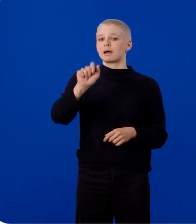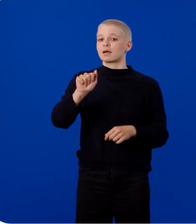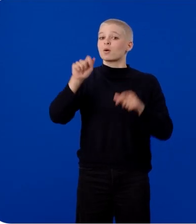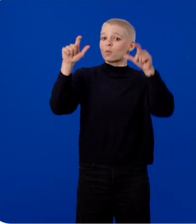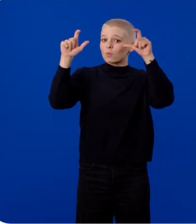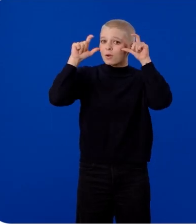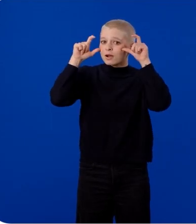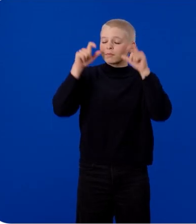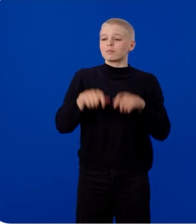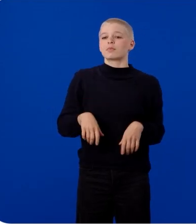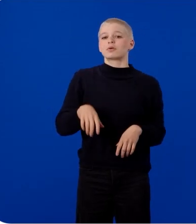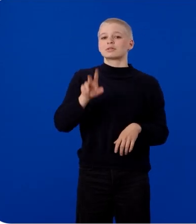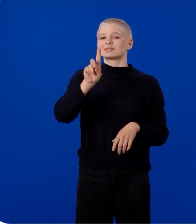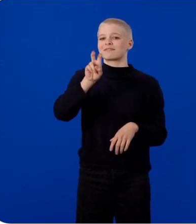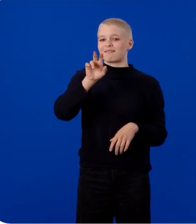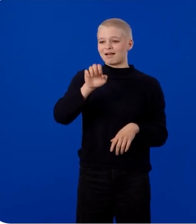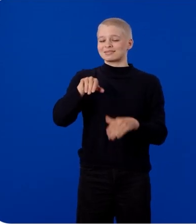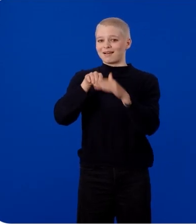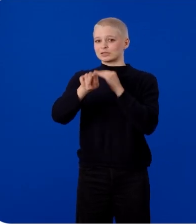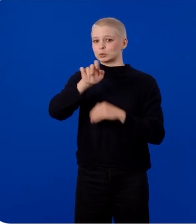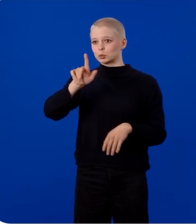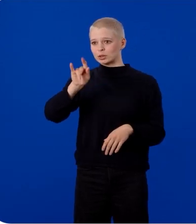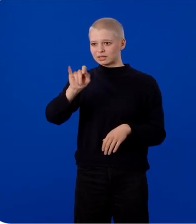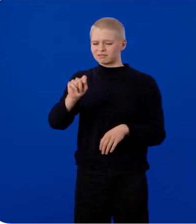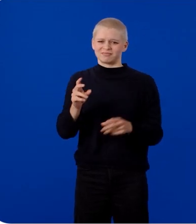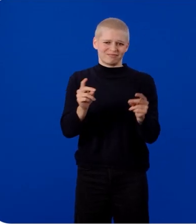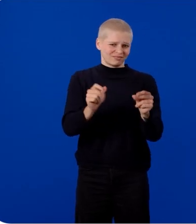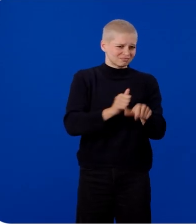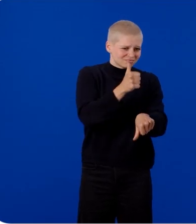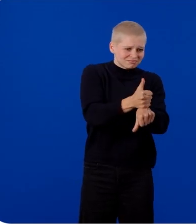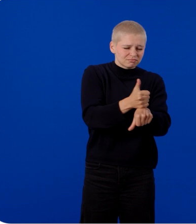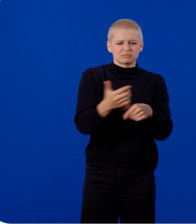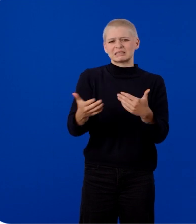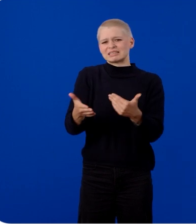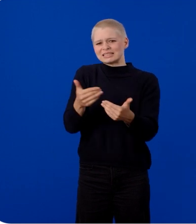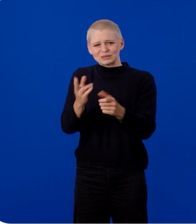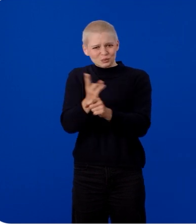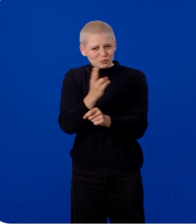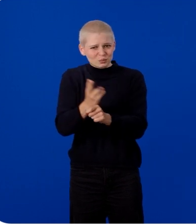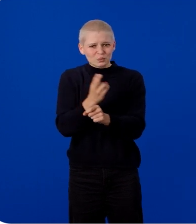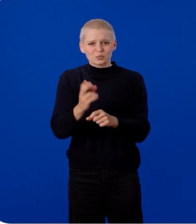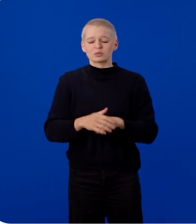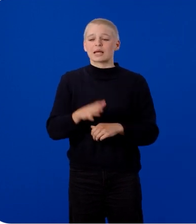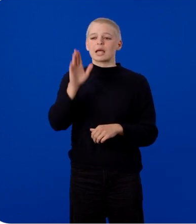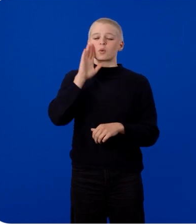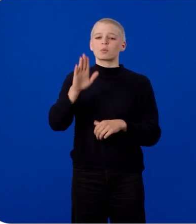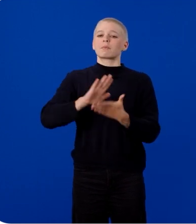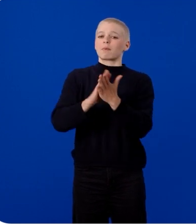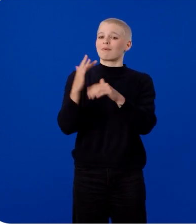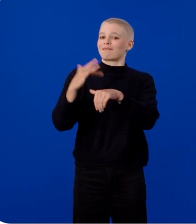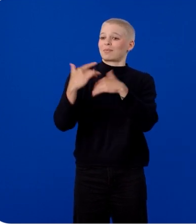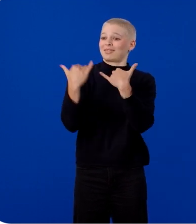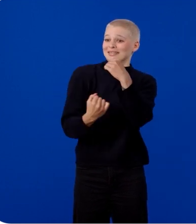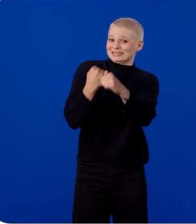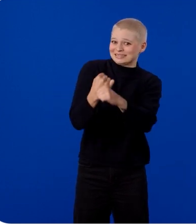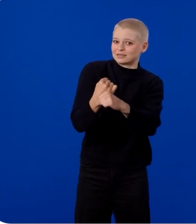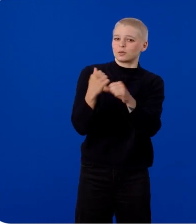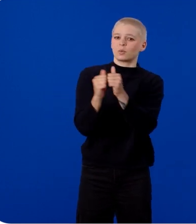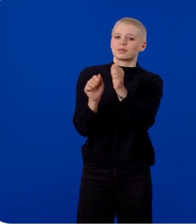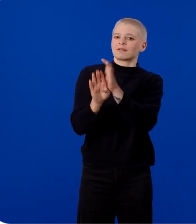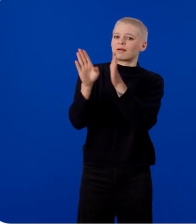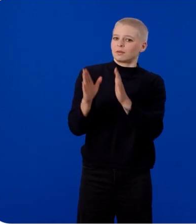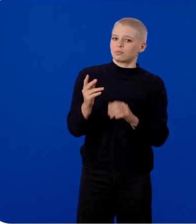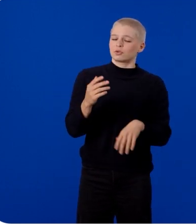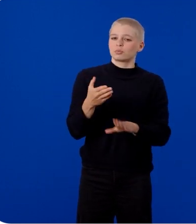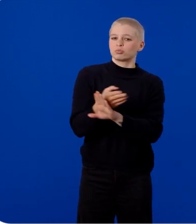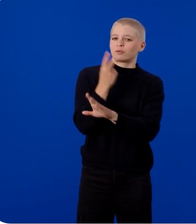fast to set up, simple to integrate, and it will be available this year in Developer Preview. Take